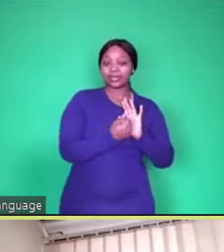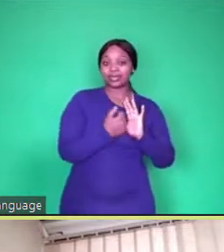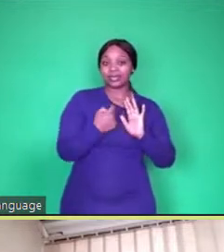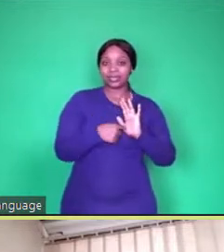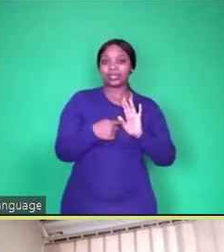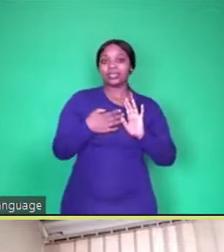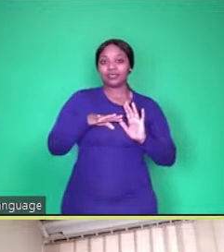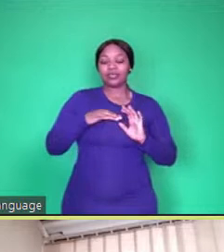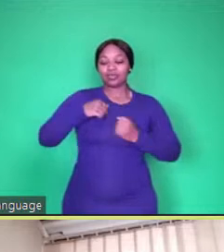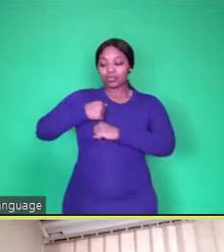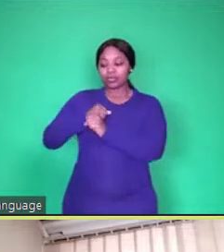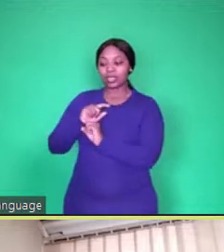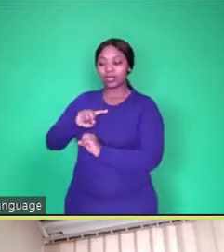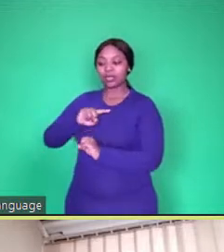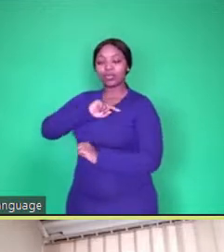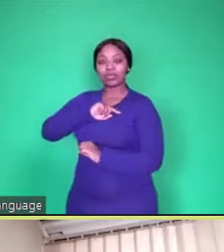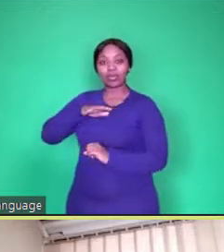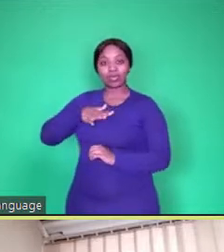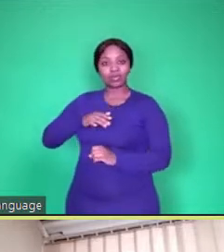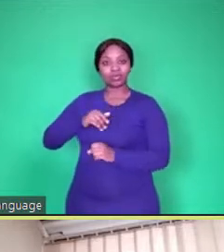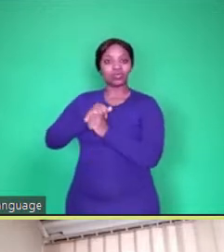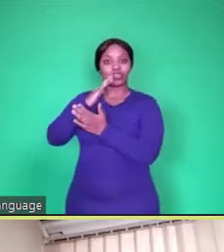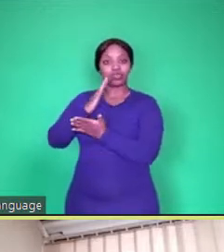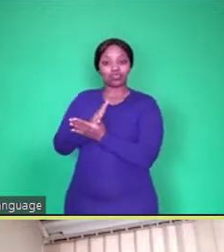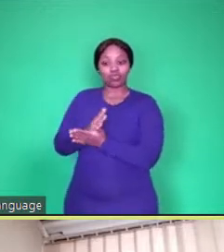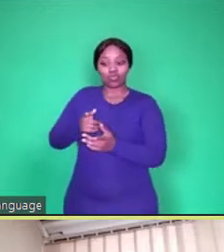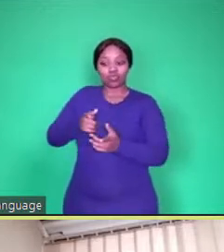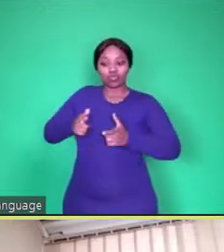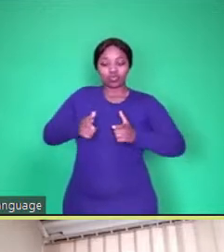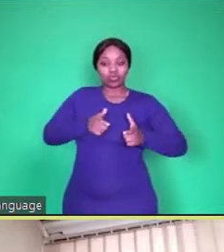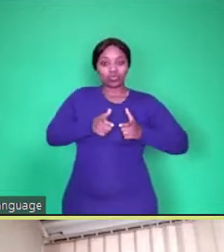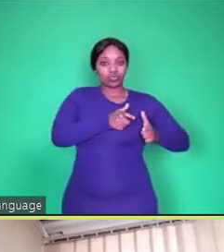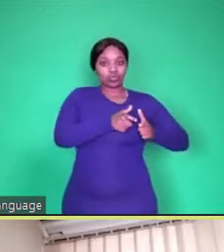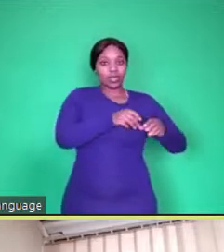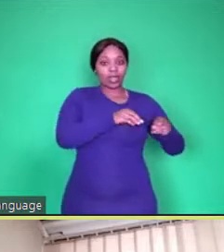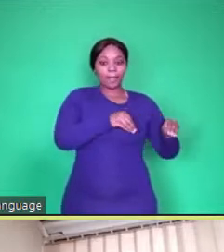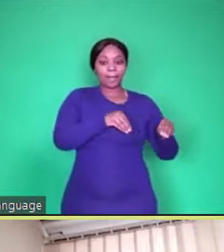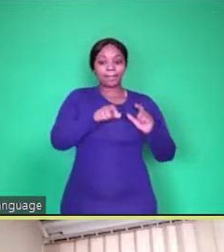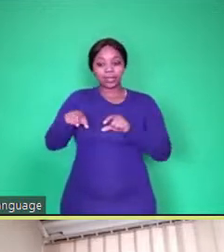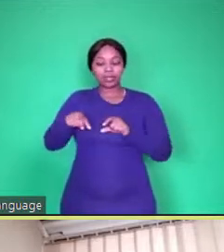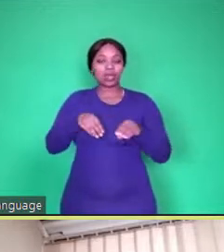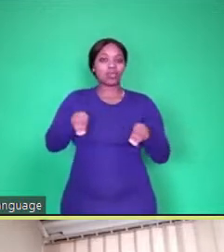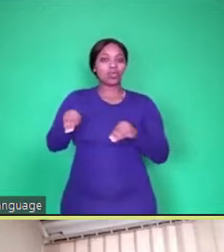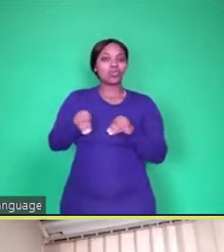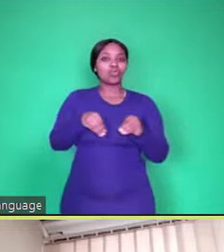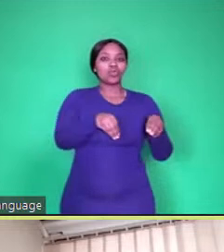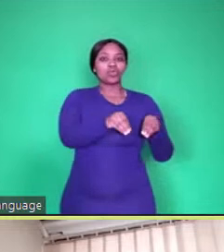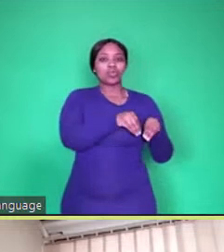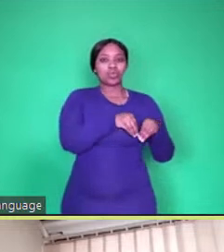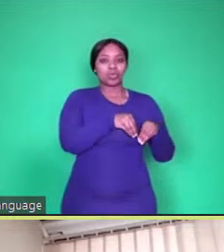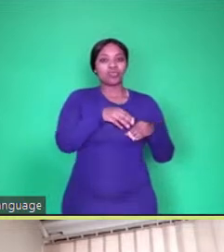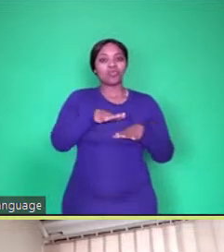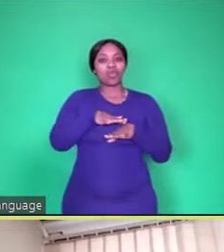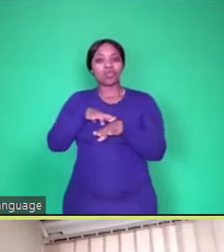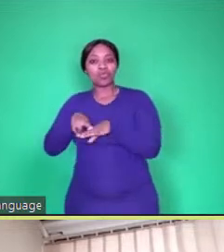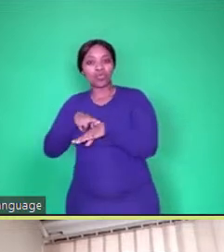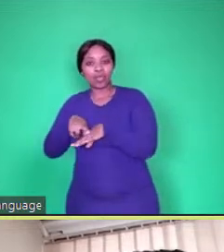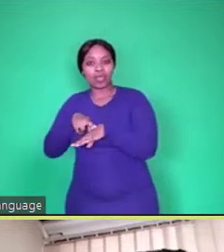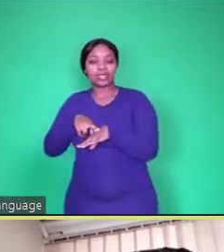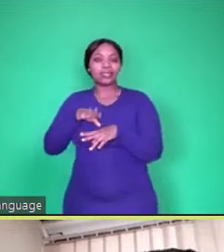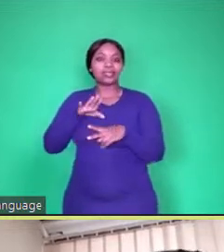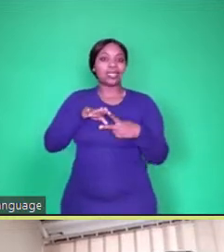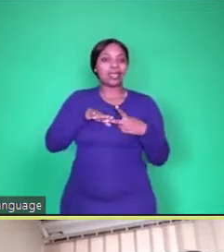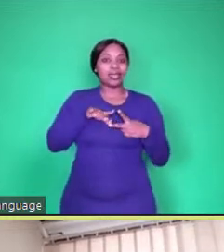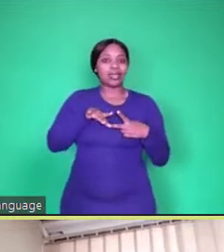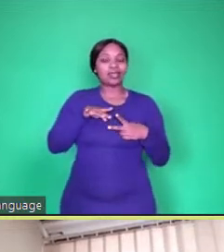make sure that there is a control of the movement of people based on race and also on ethnicity.